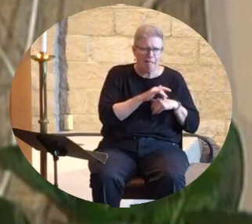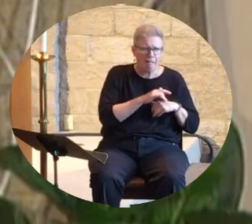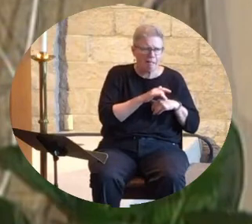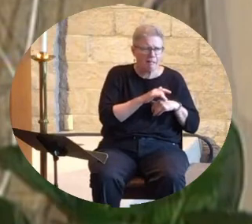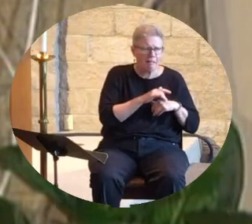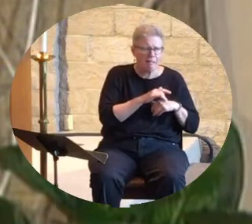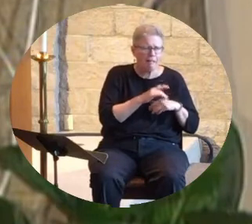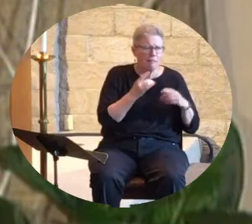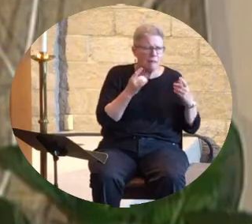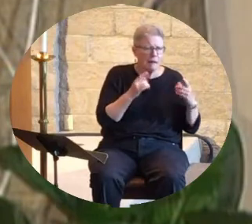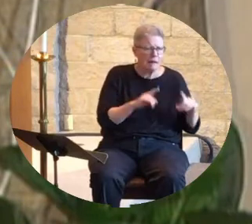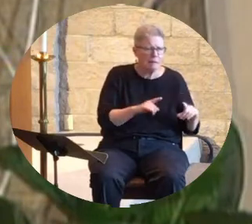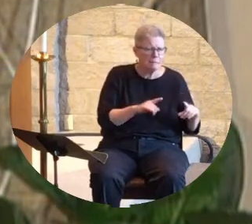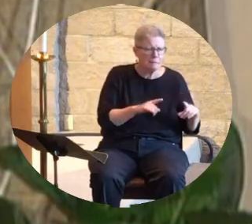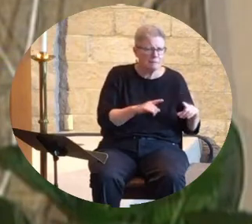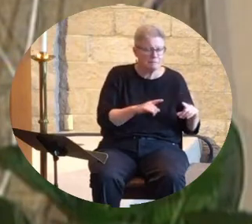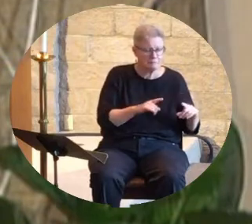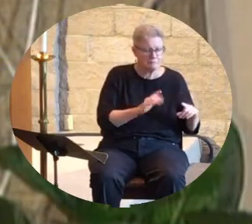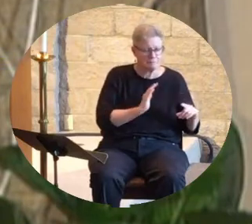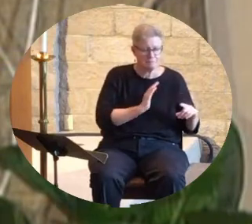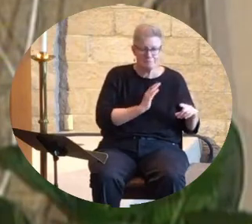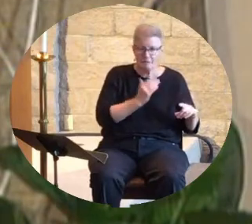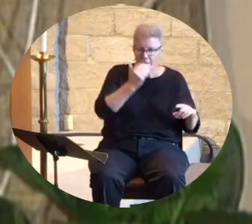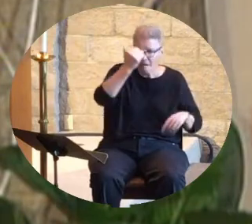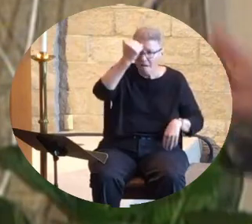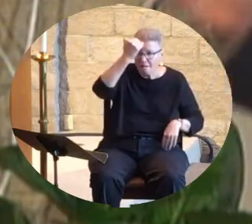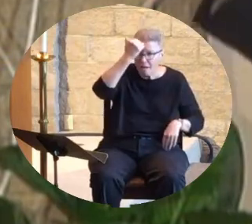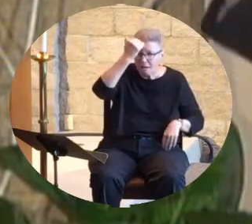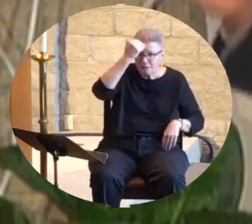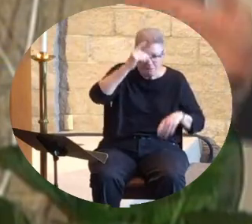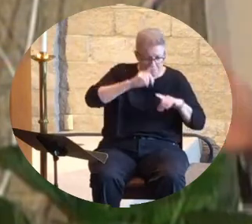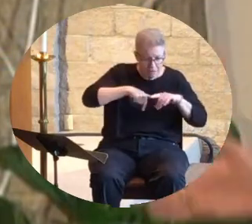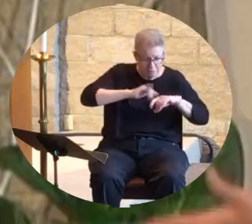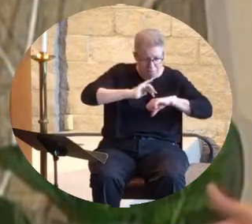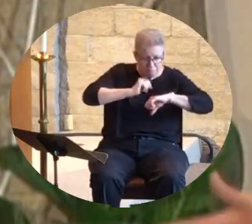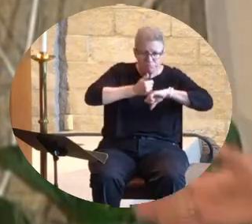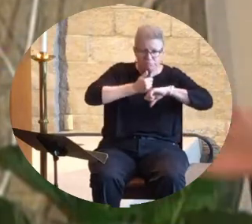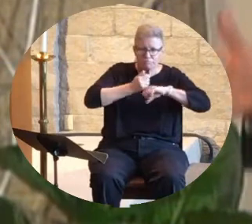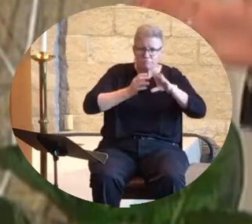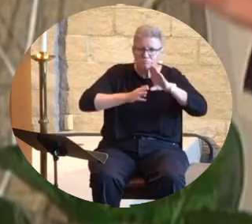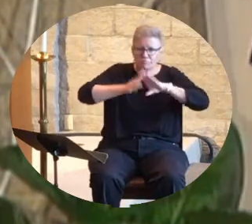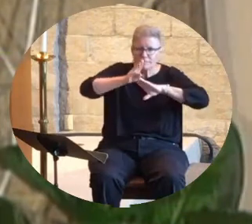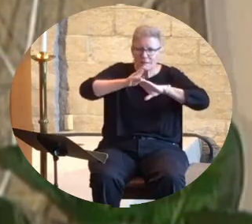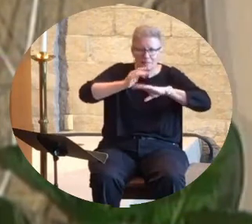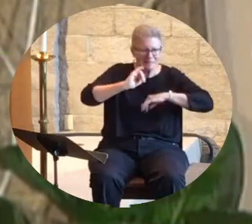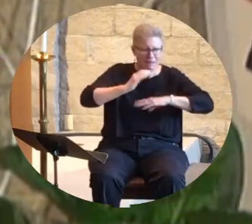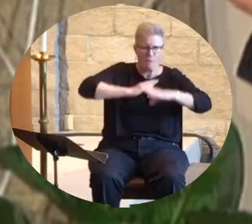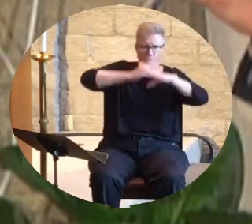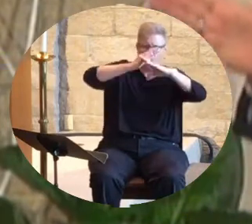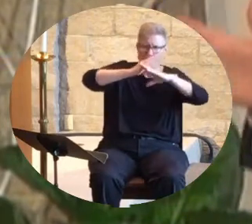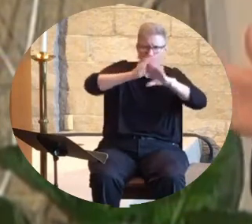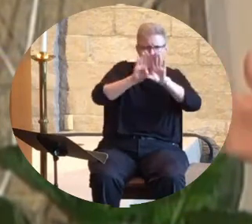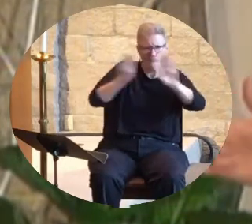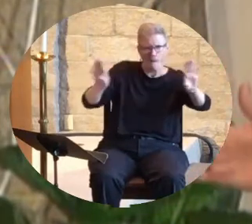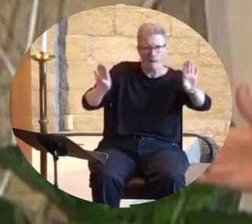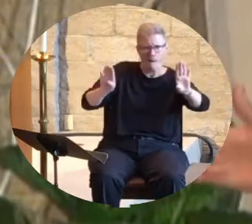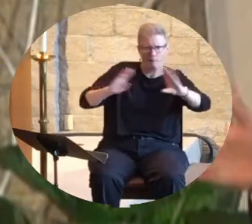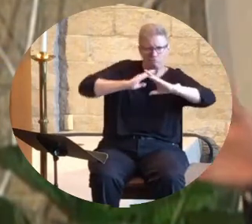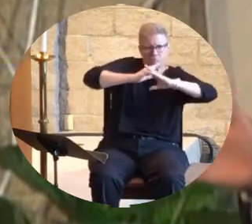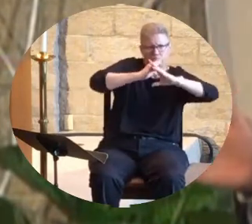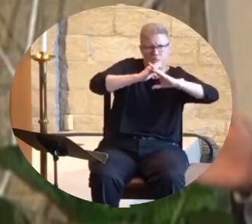it keeps consciousness from being built. It's like a wall to our good because we're hanging on